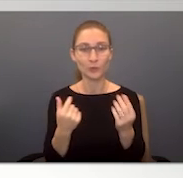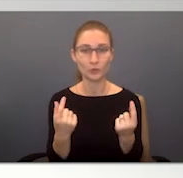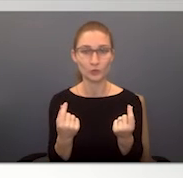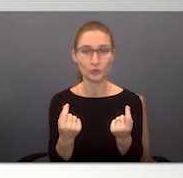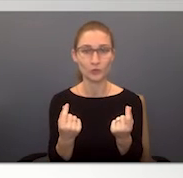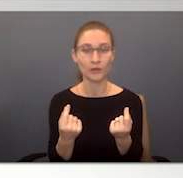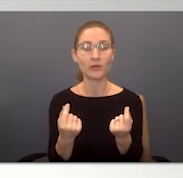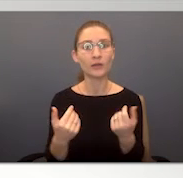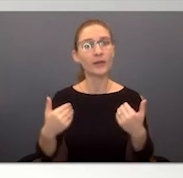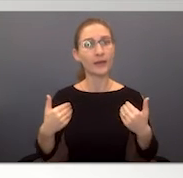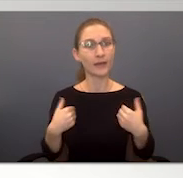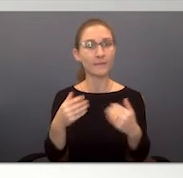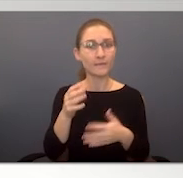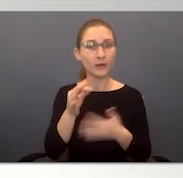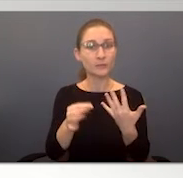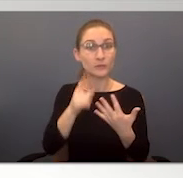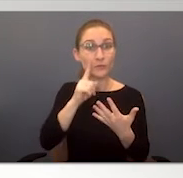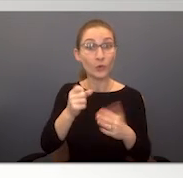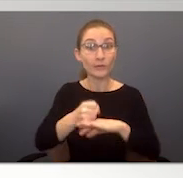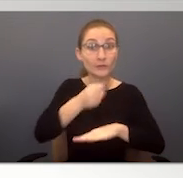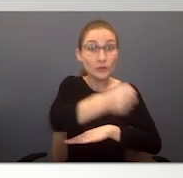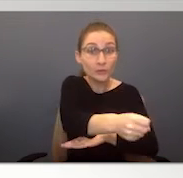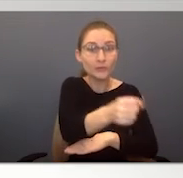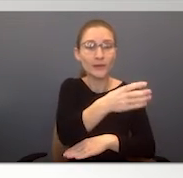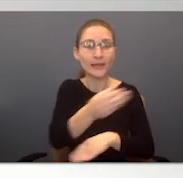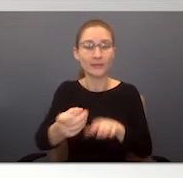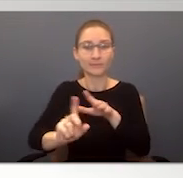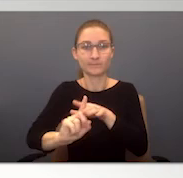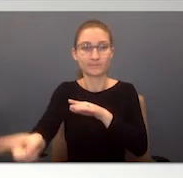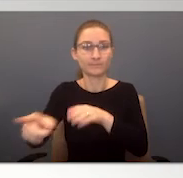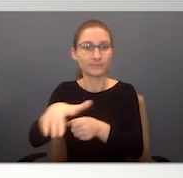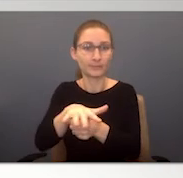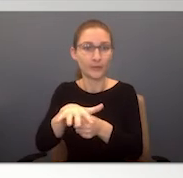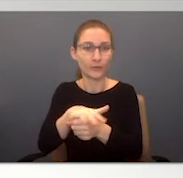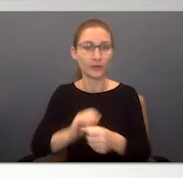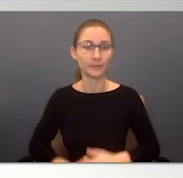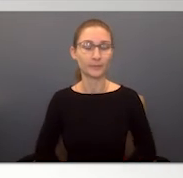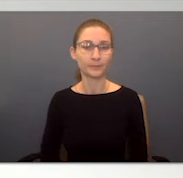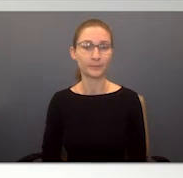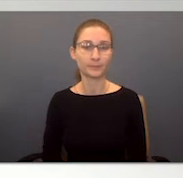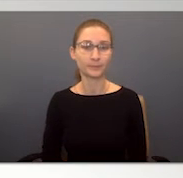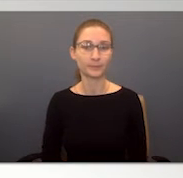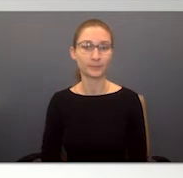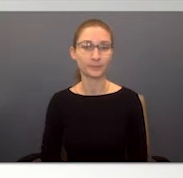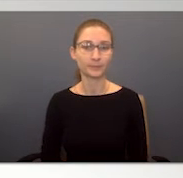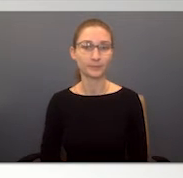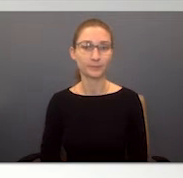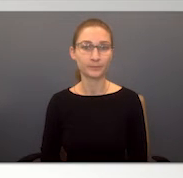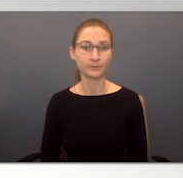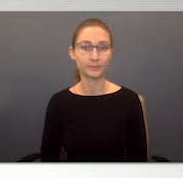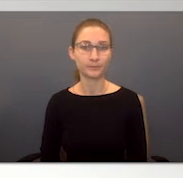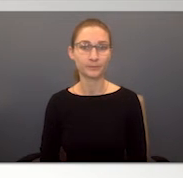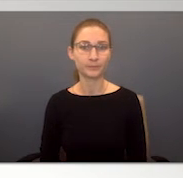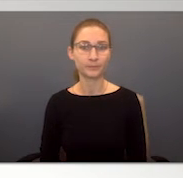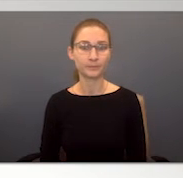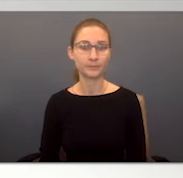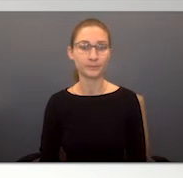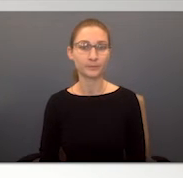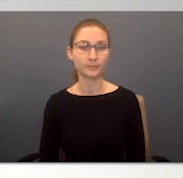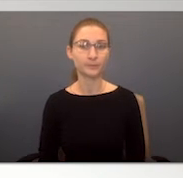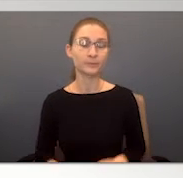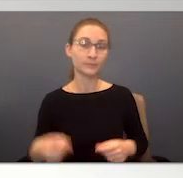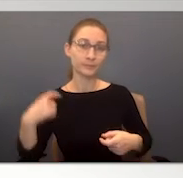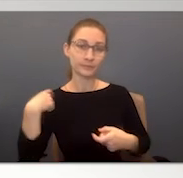Entonces, ¿qué pasa cuando esto me funciona? And this lets me go forward because now it's having